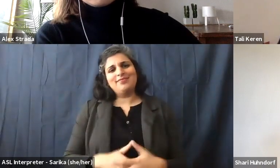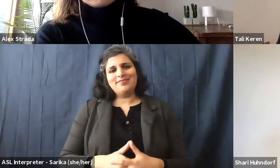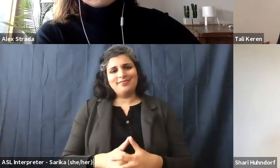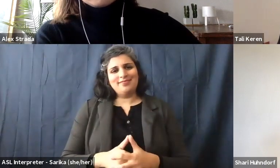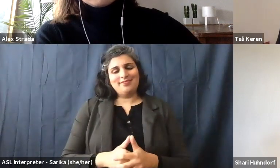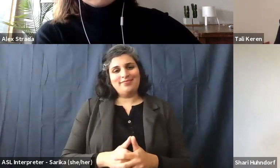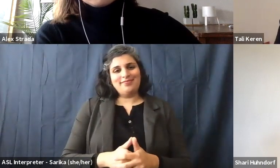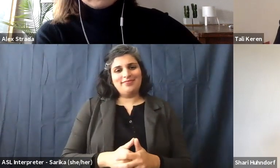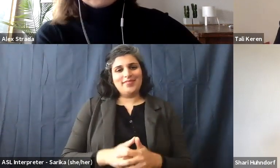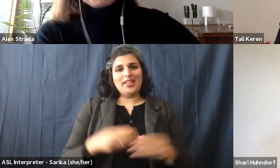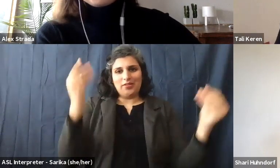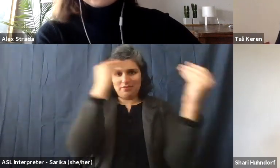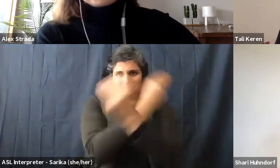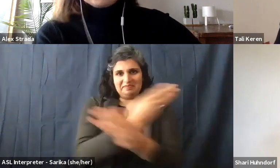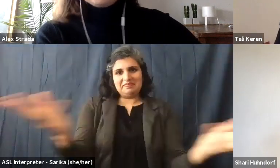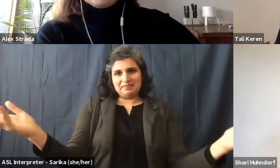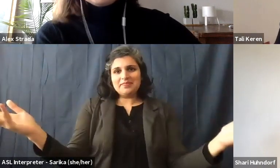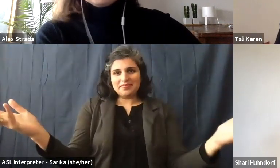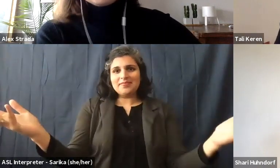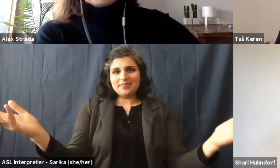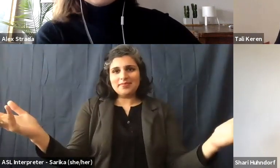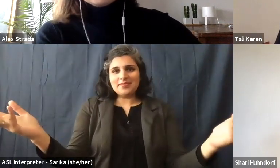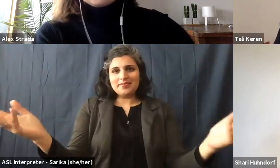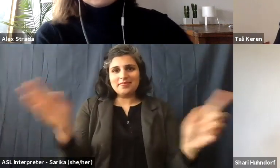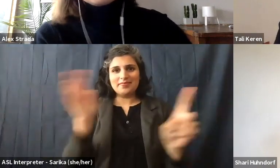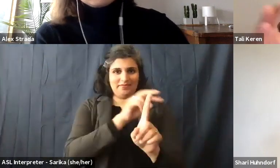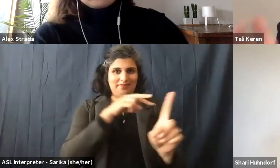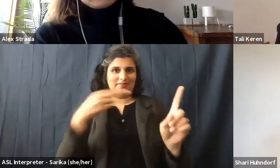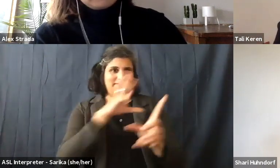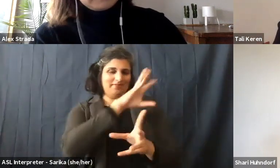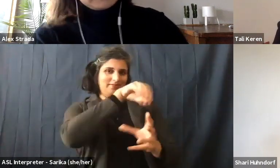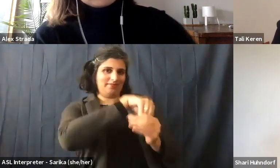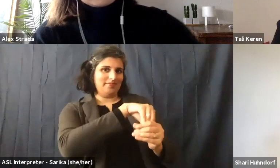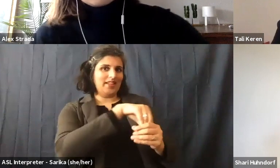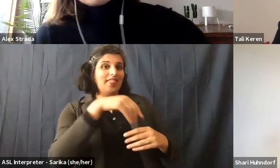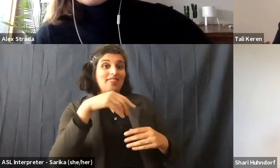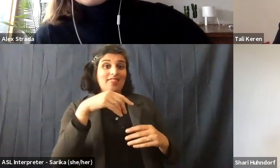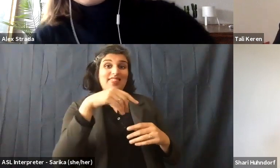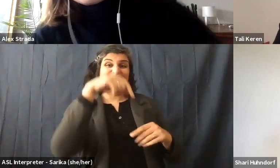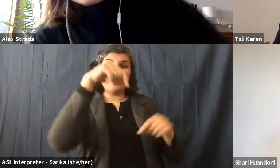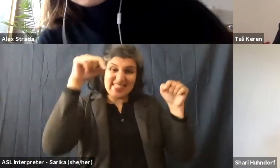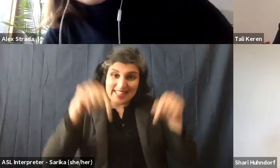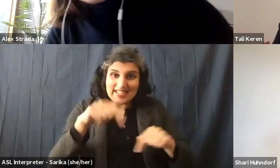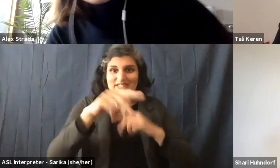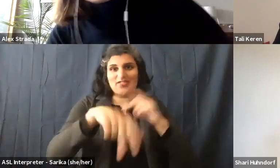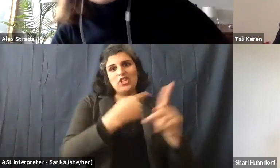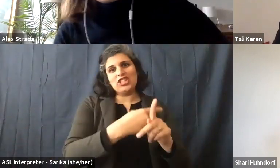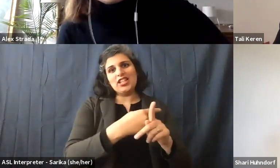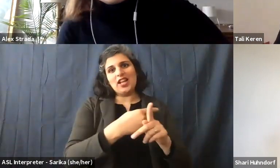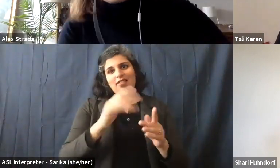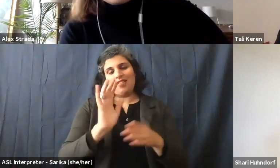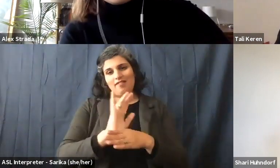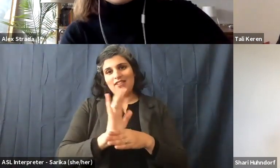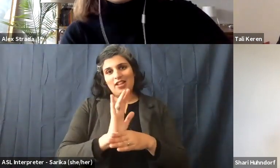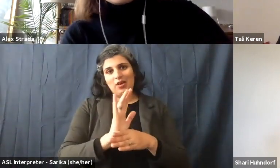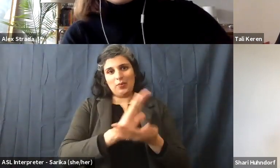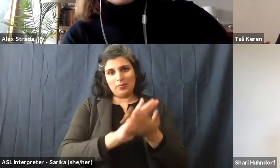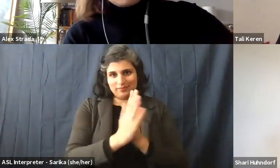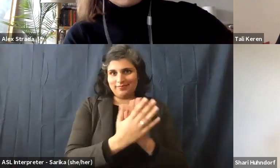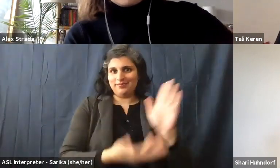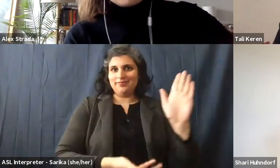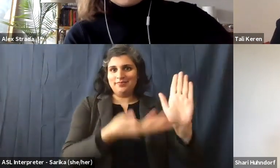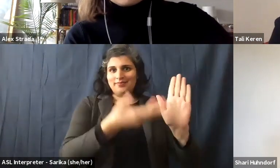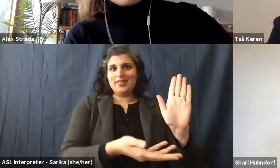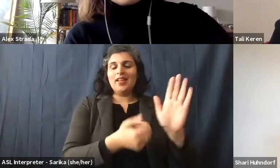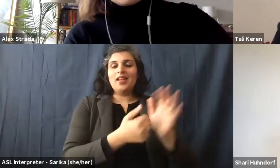of put that into context of how this version of the film came to be. And that's also maybe connecting us to